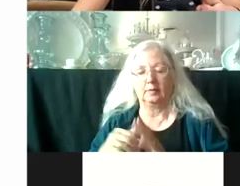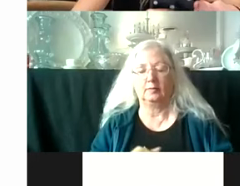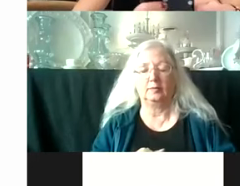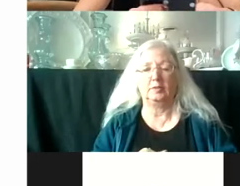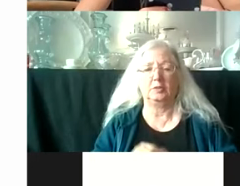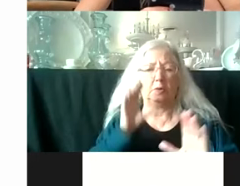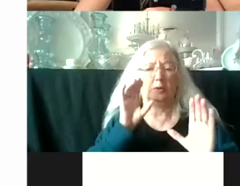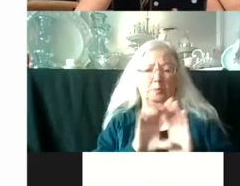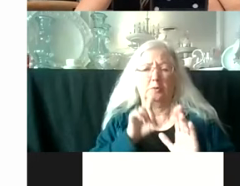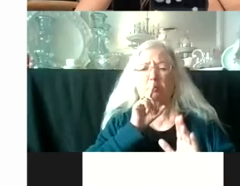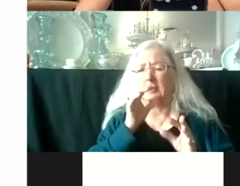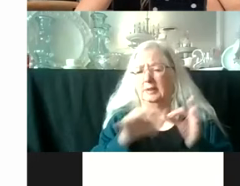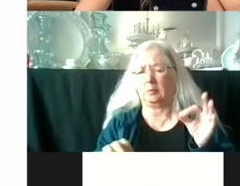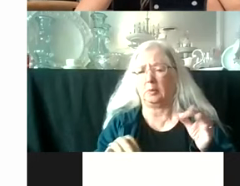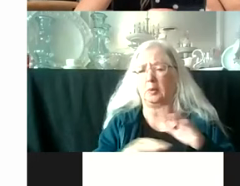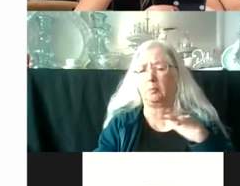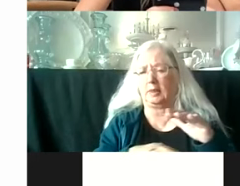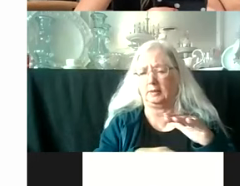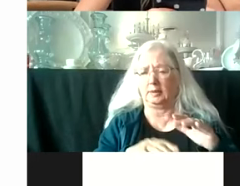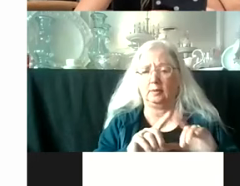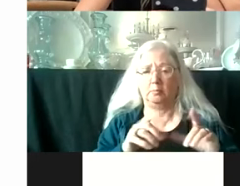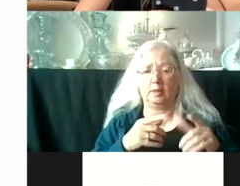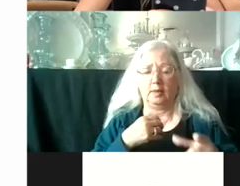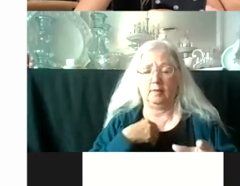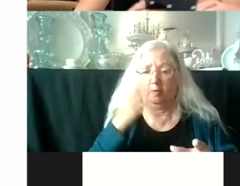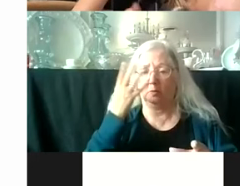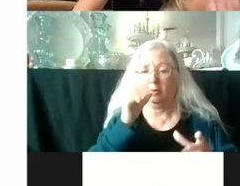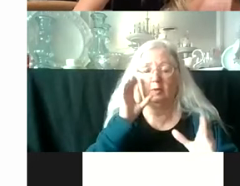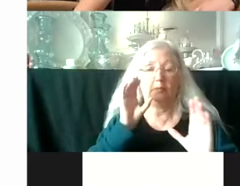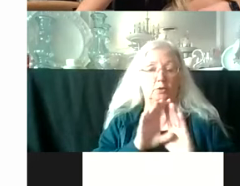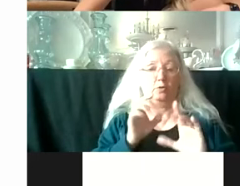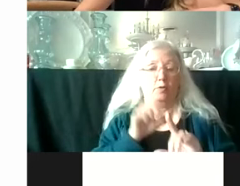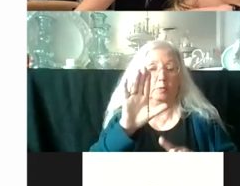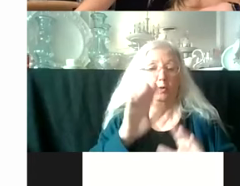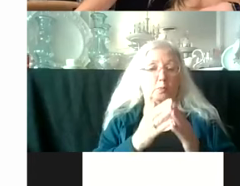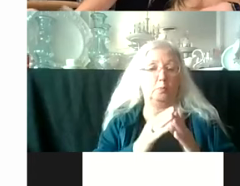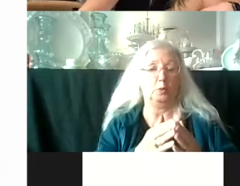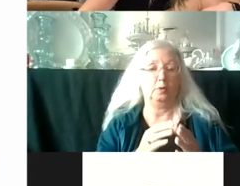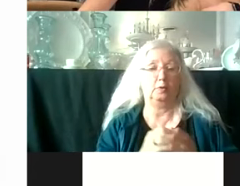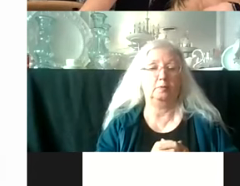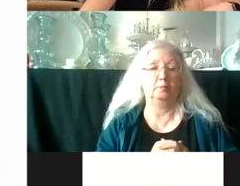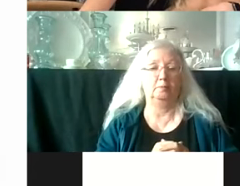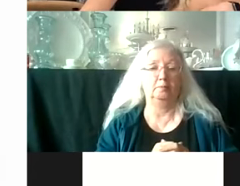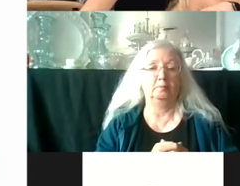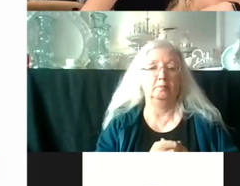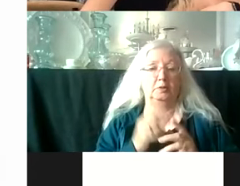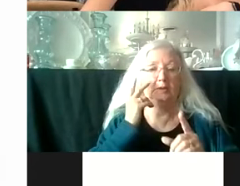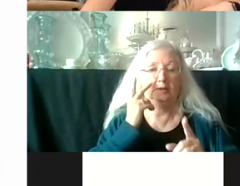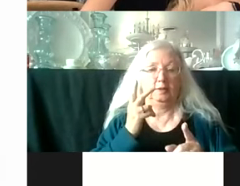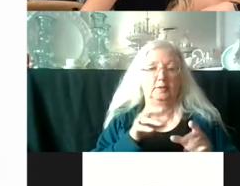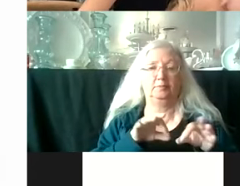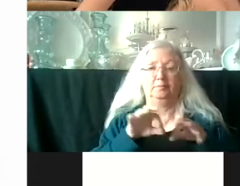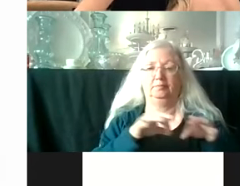simple, basic ones, but here I have the pretty picture from your textbook. Here you will see the pretty picture of your textbook where we see